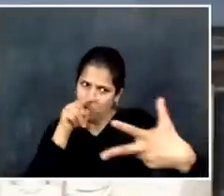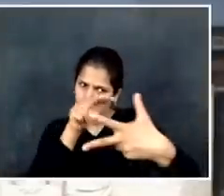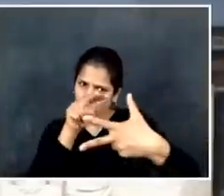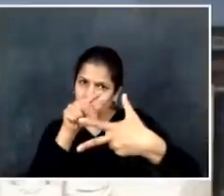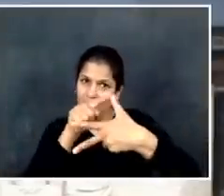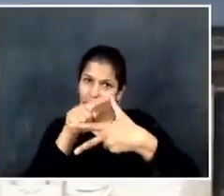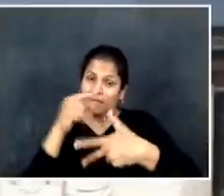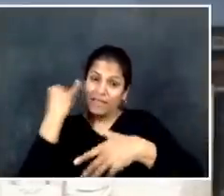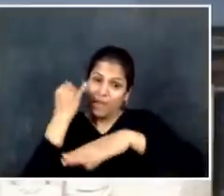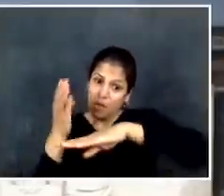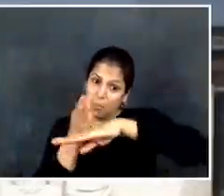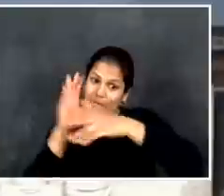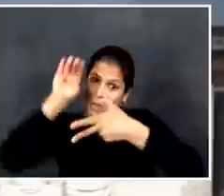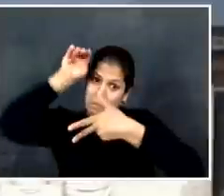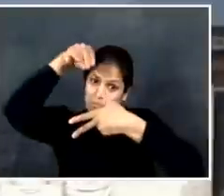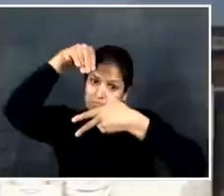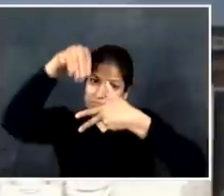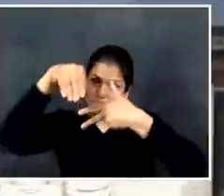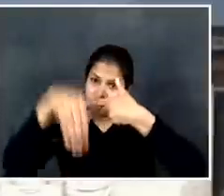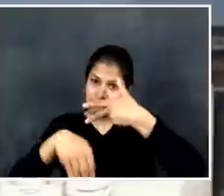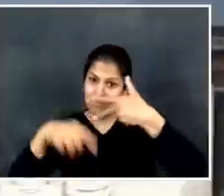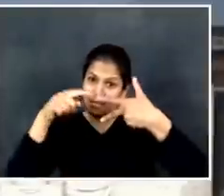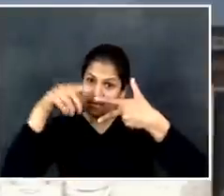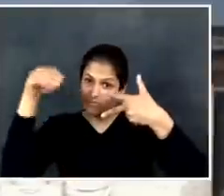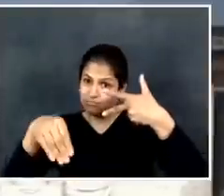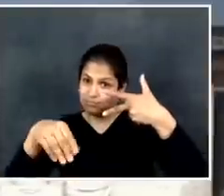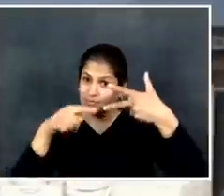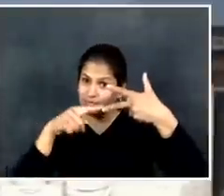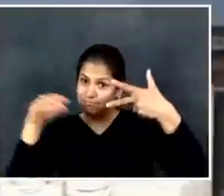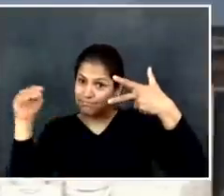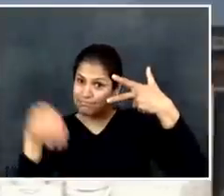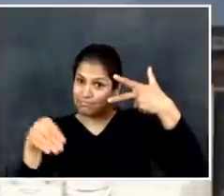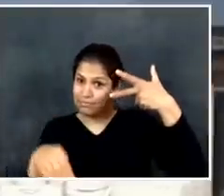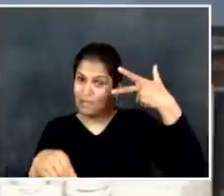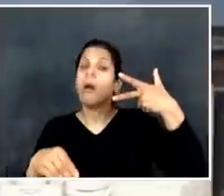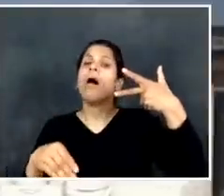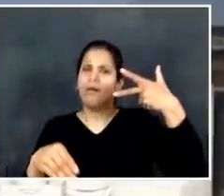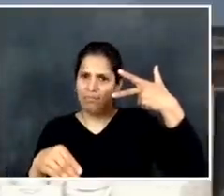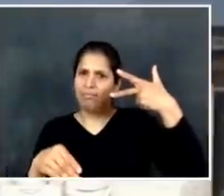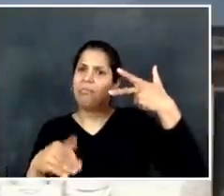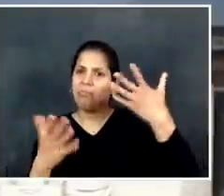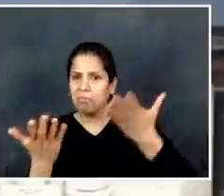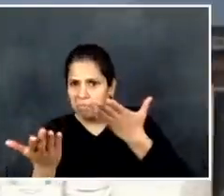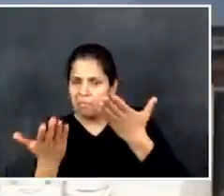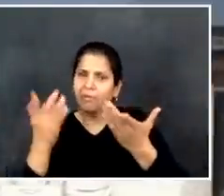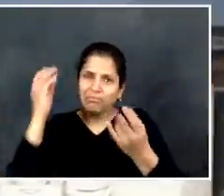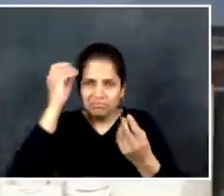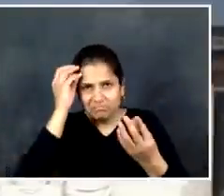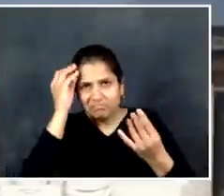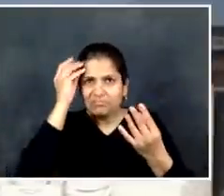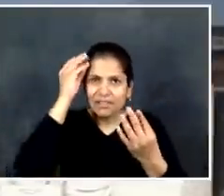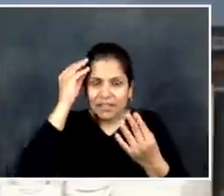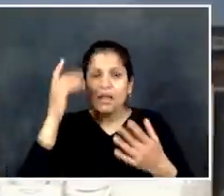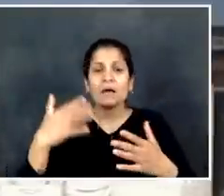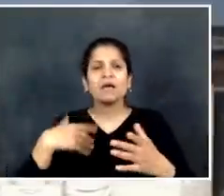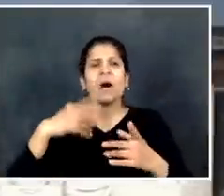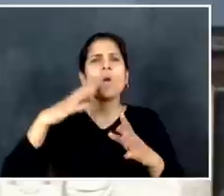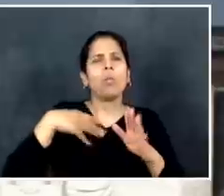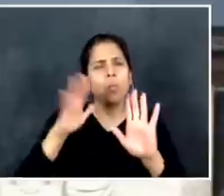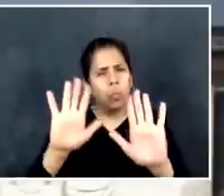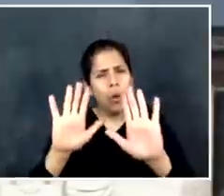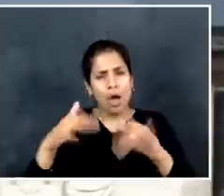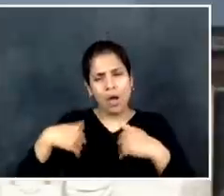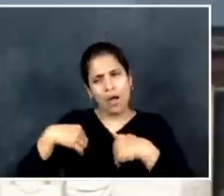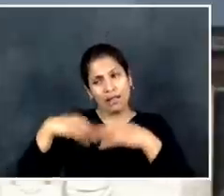healthcare facts tell us, and just recognize that July 4th is a day like no other and want to be really thoughtful about